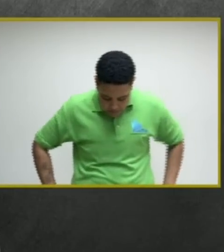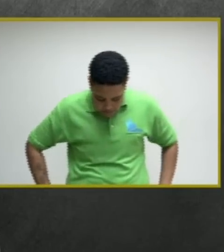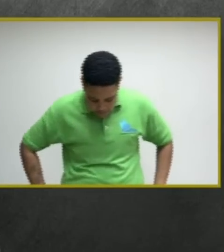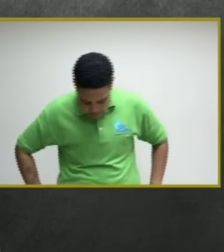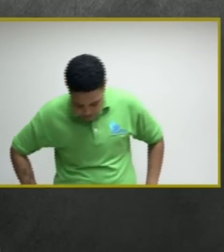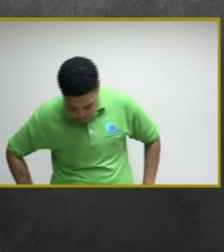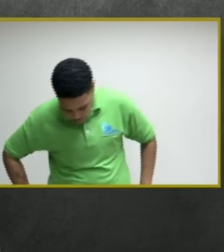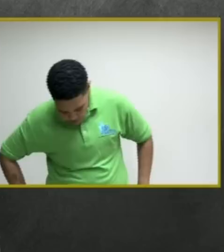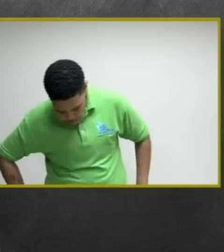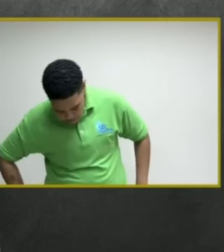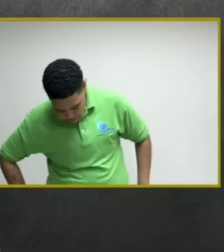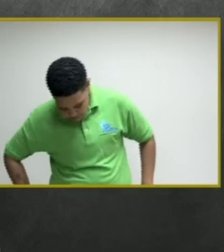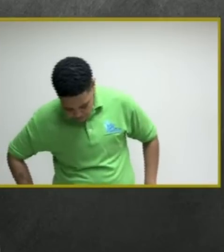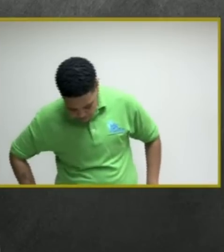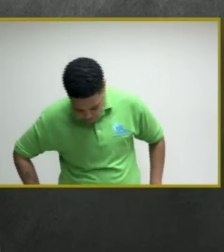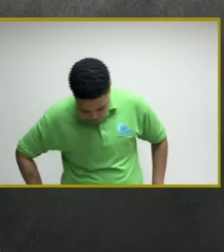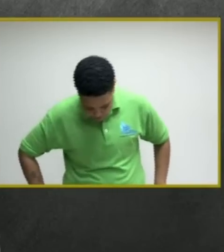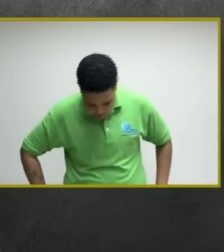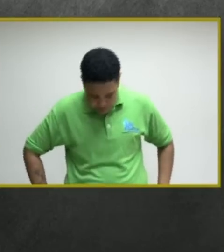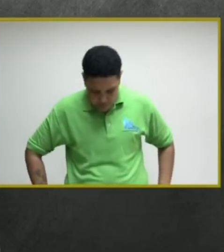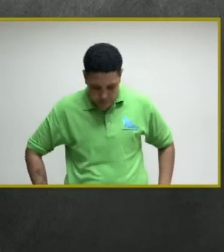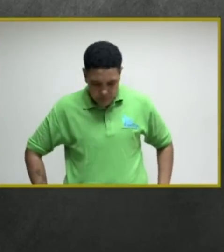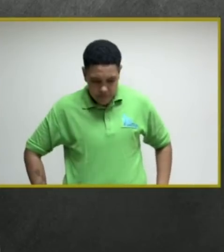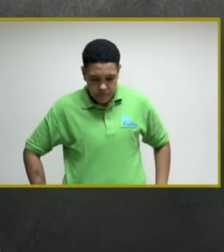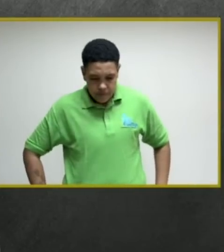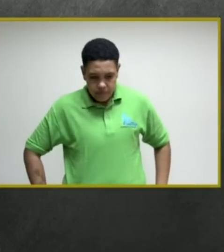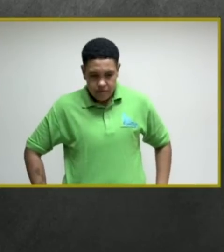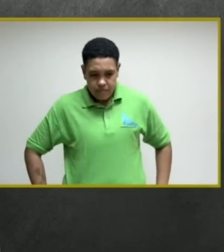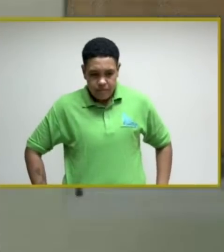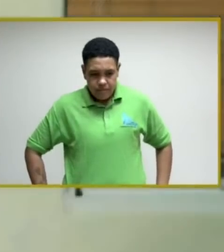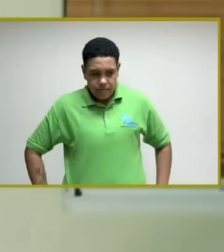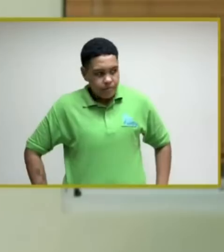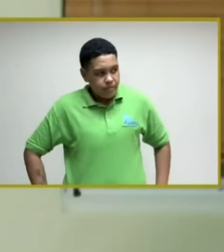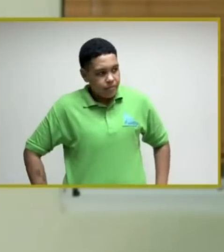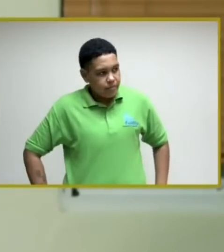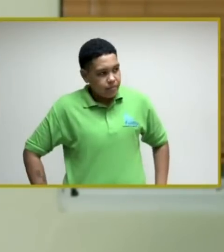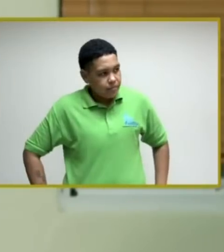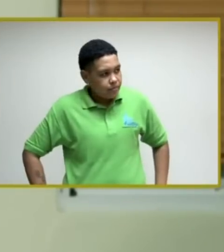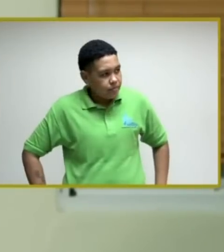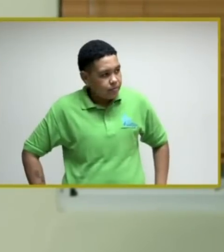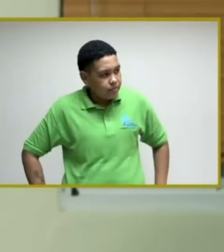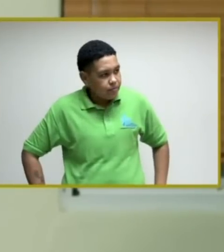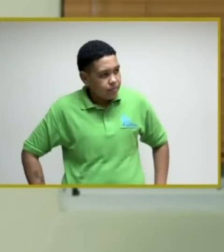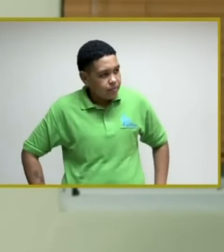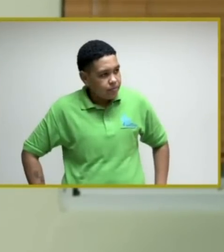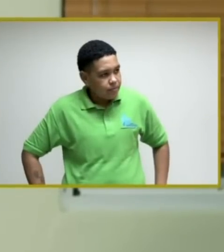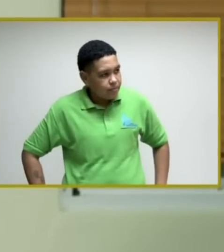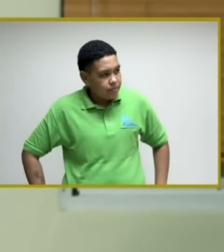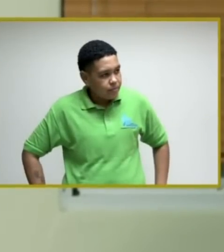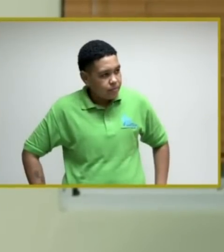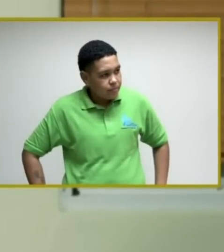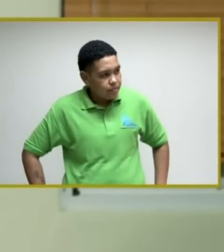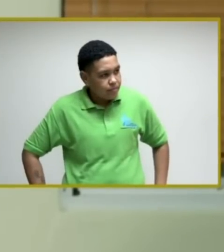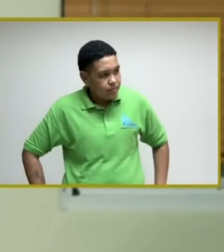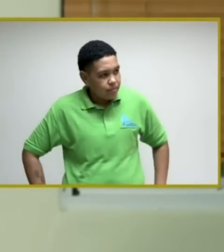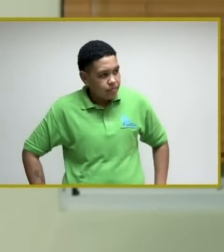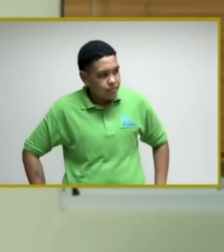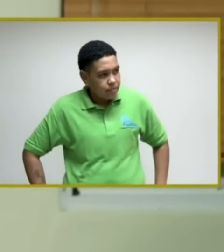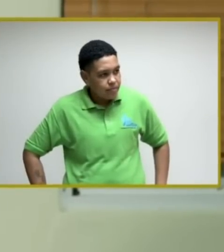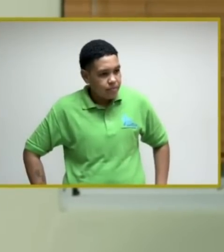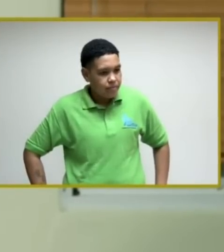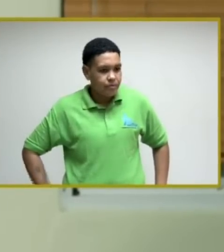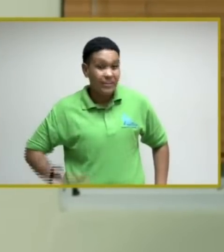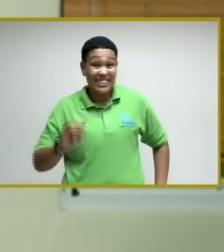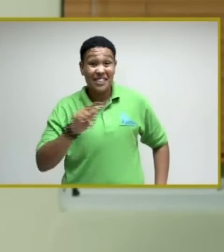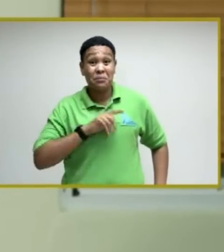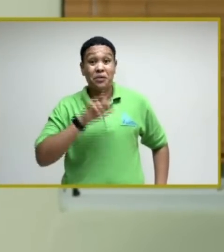That's my question. Thank you. Okay, well, certainly you saw the figures that we